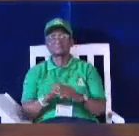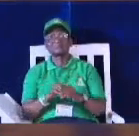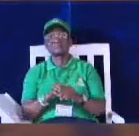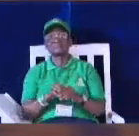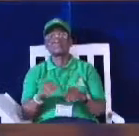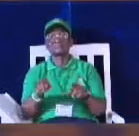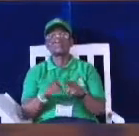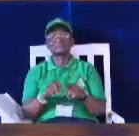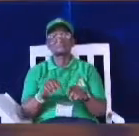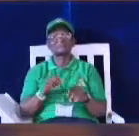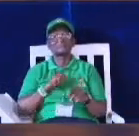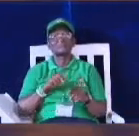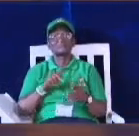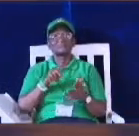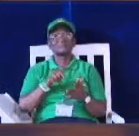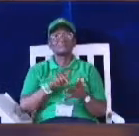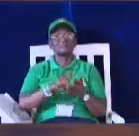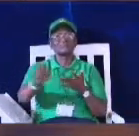So I killed the boys.